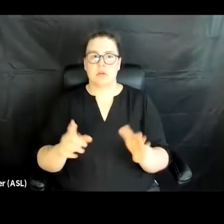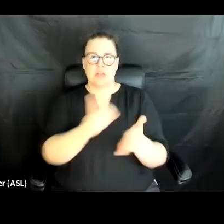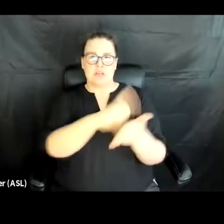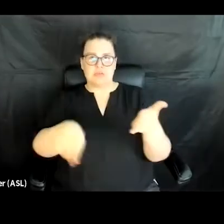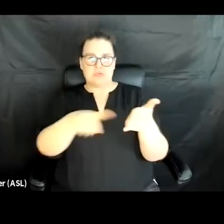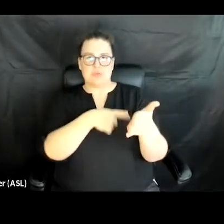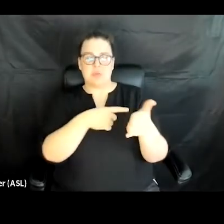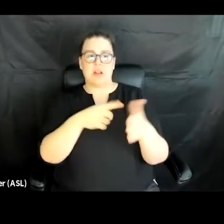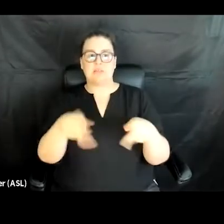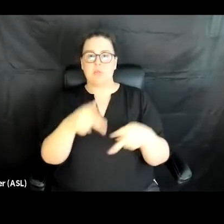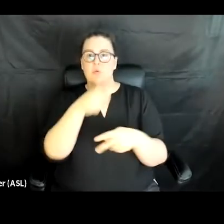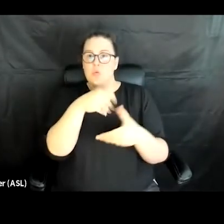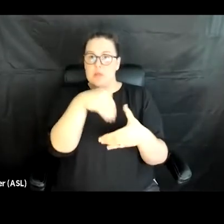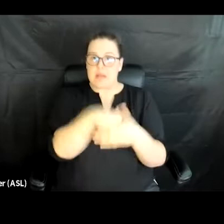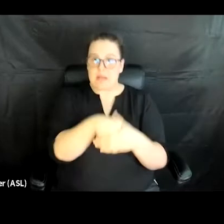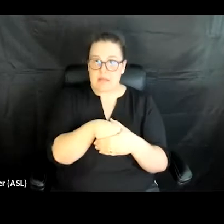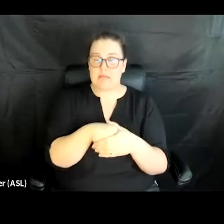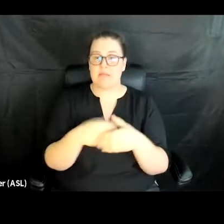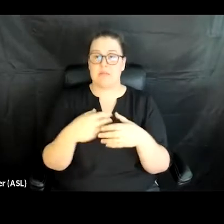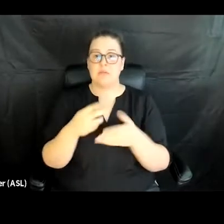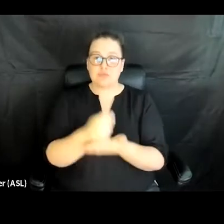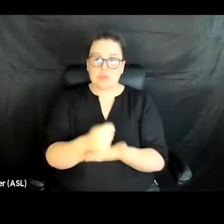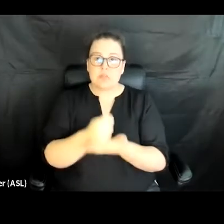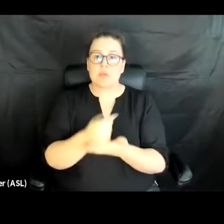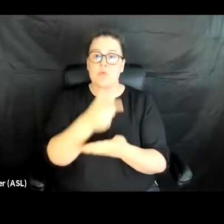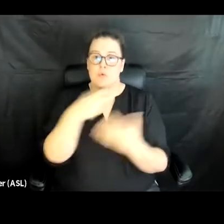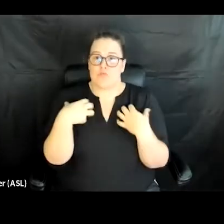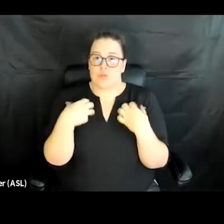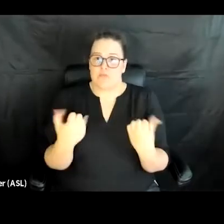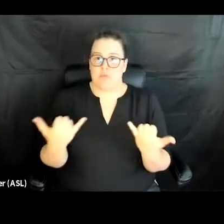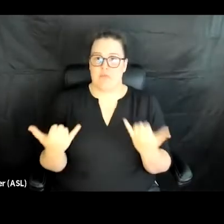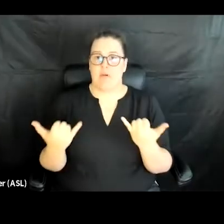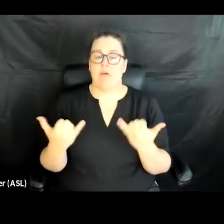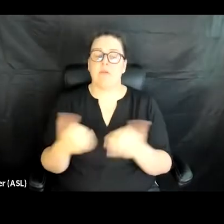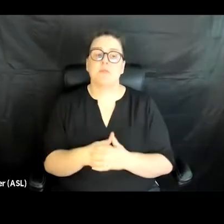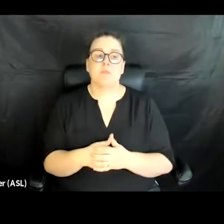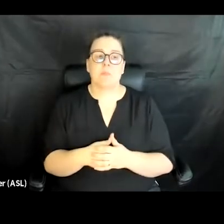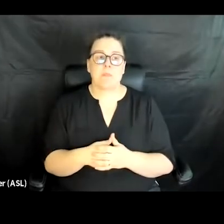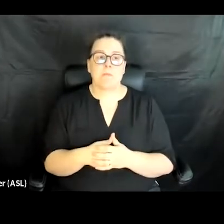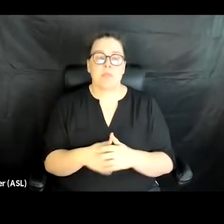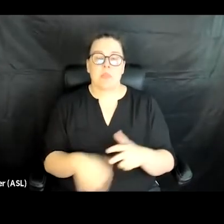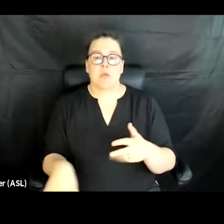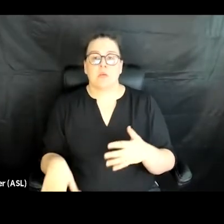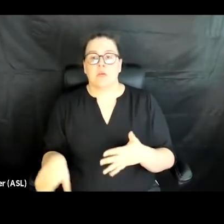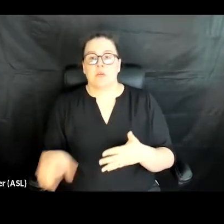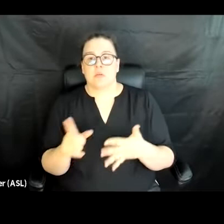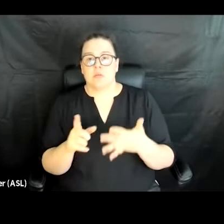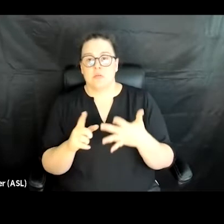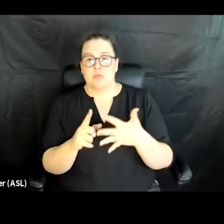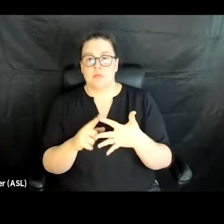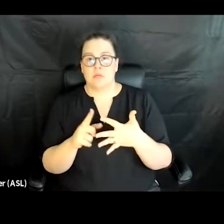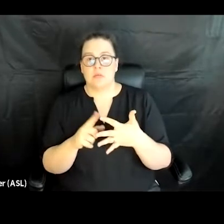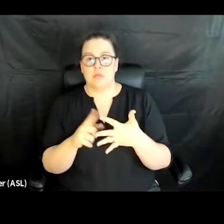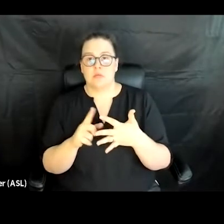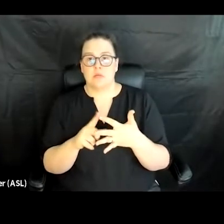in treatment and recovery. The second basic topic that we've